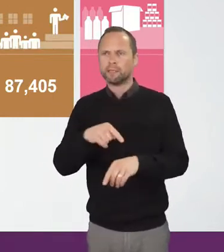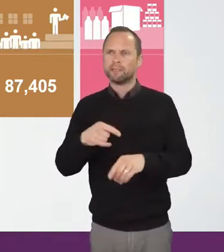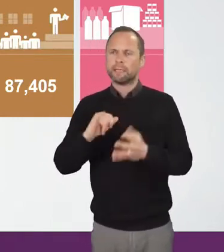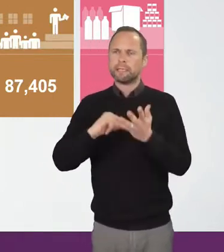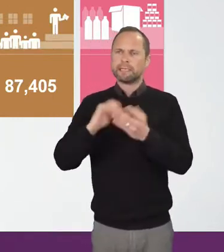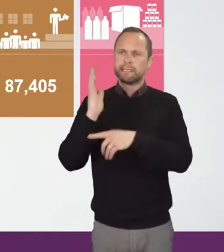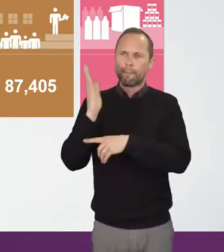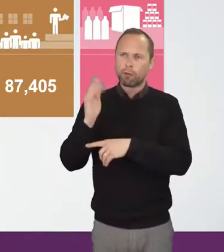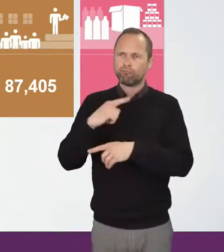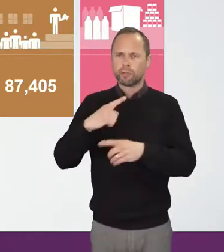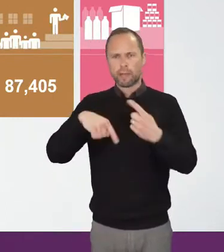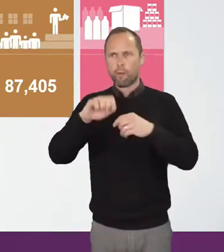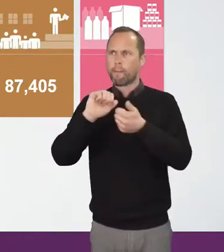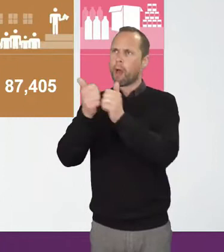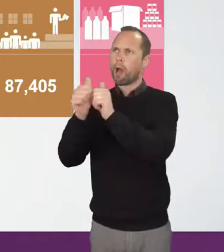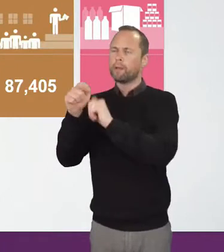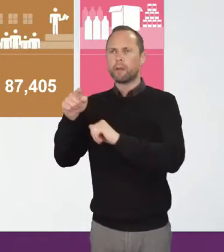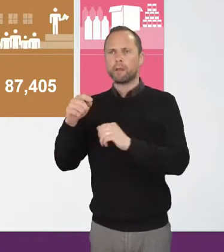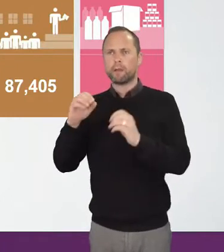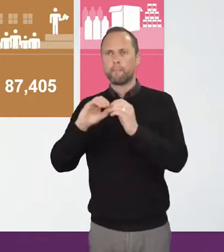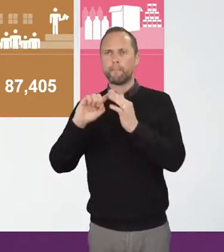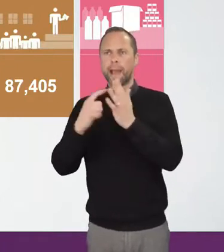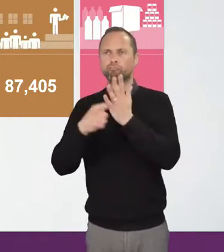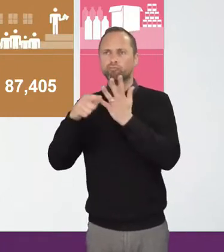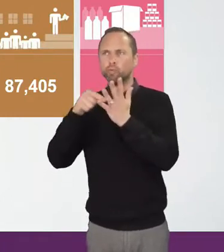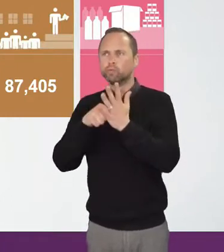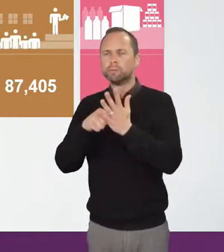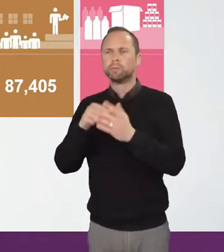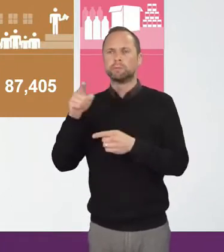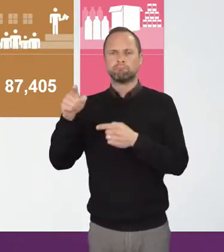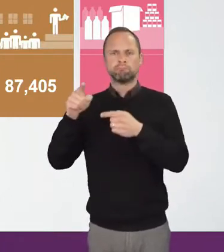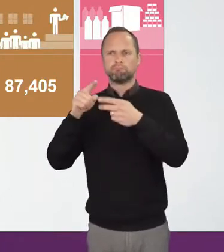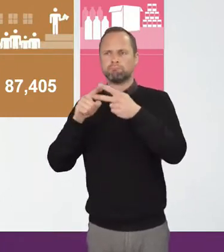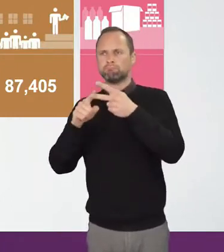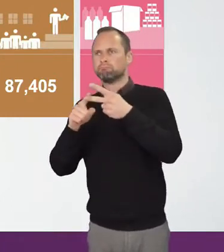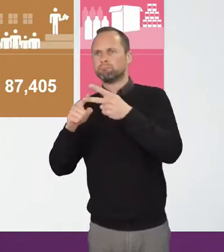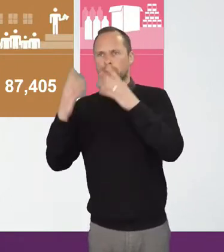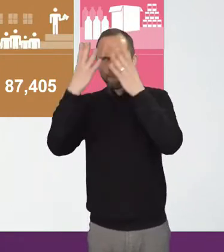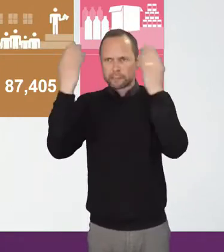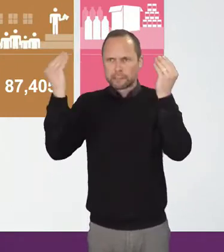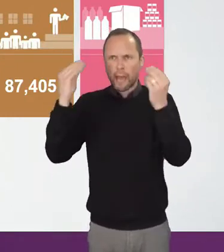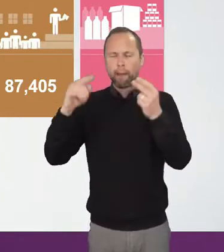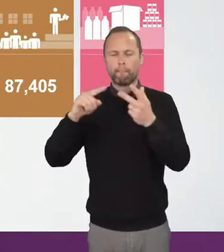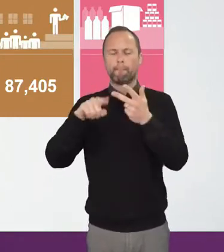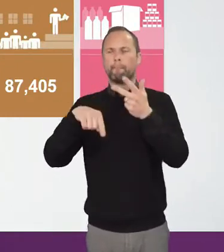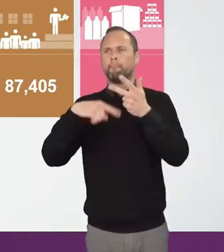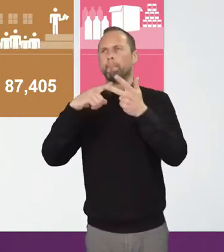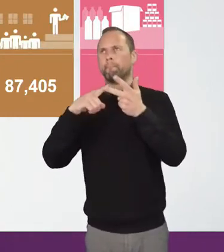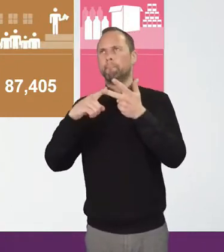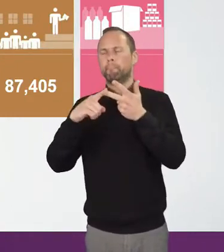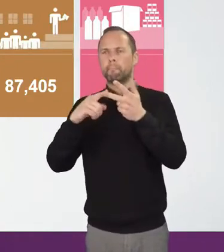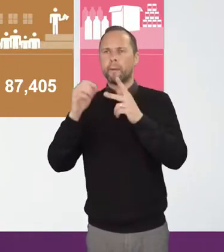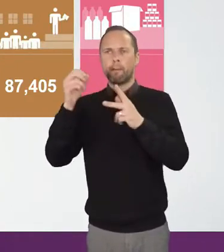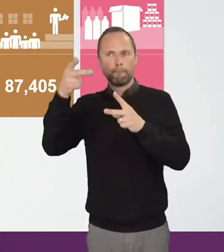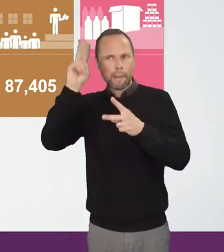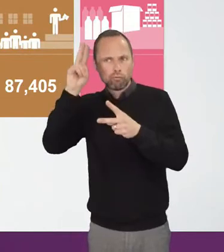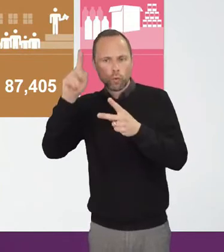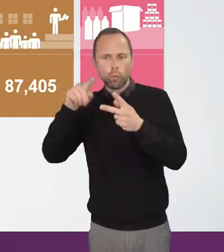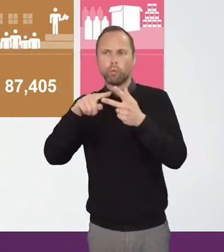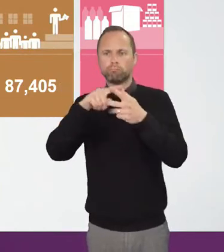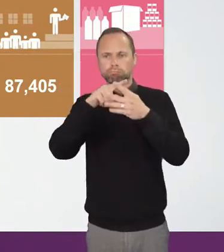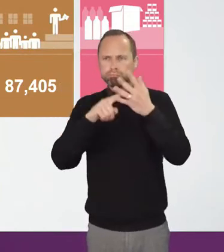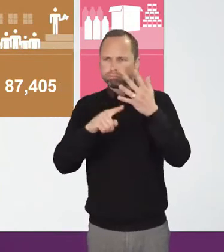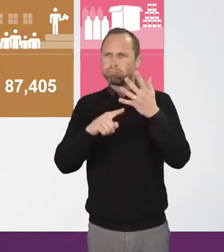partners that we have in places like Beirut through ABTS, in Amsterdam with IBTSC, in Peru with